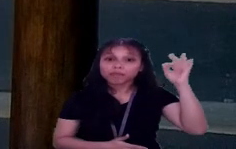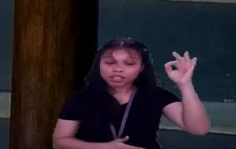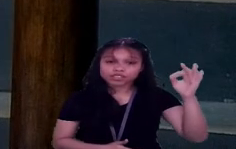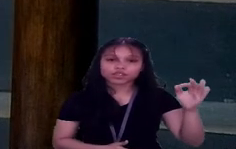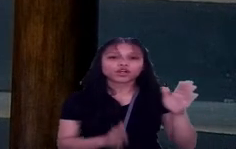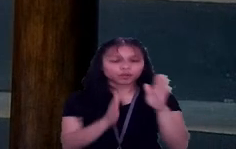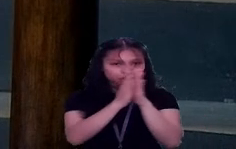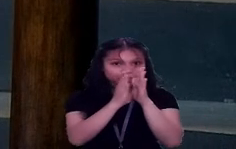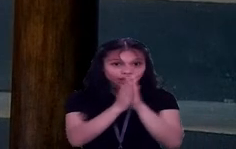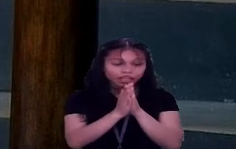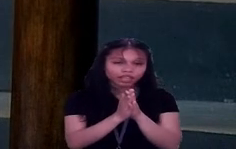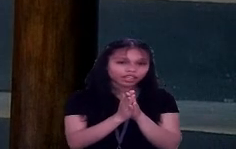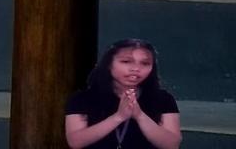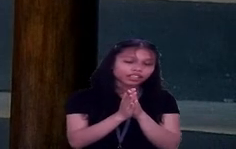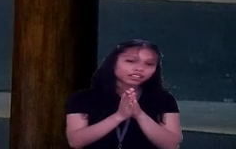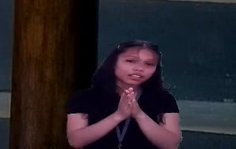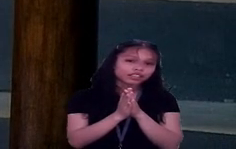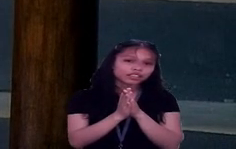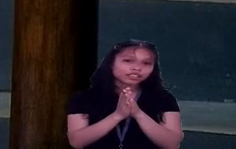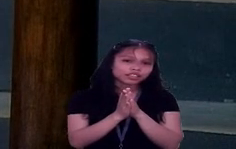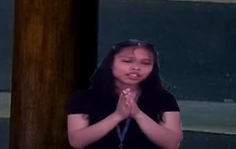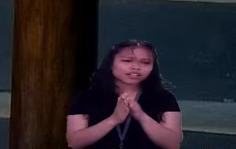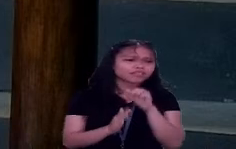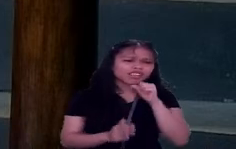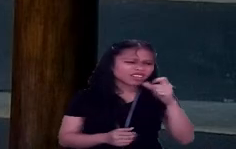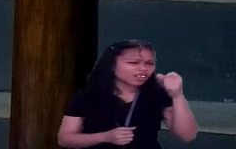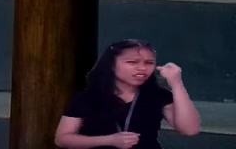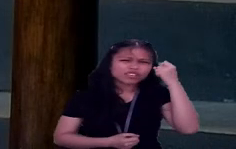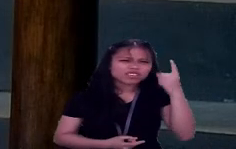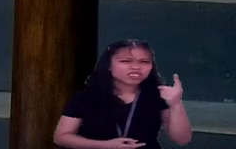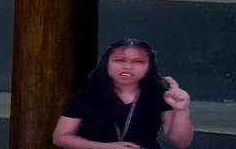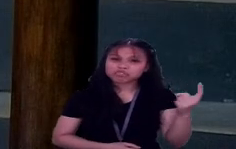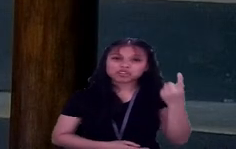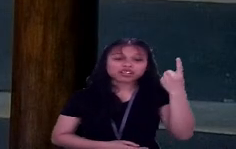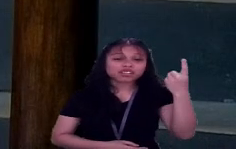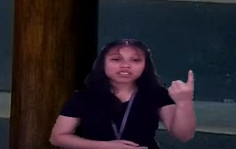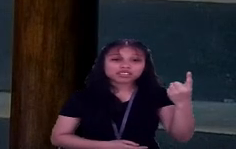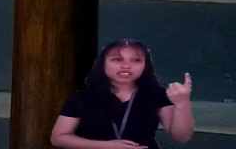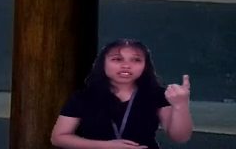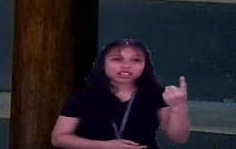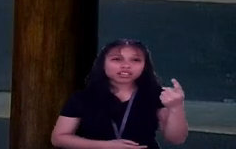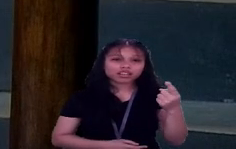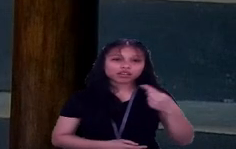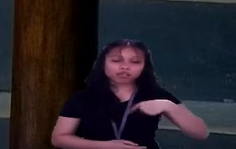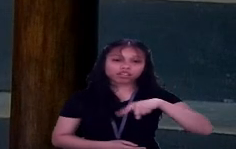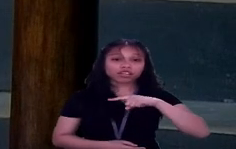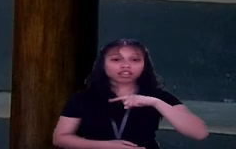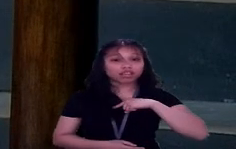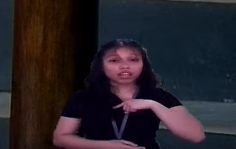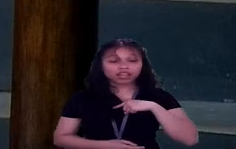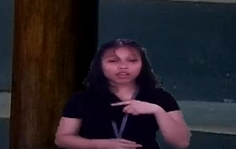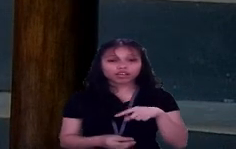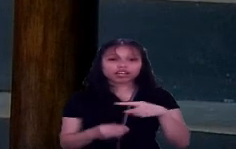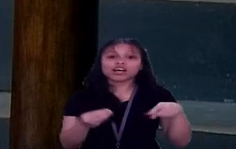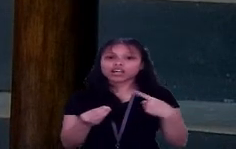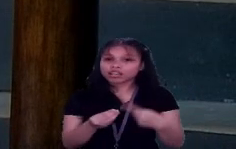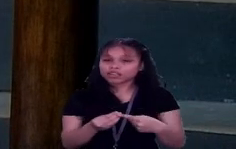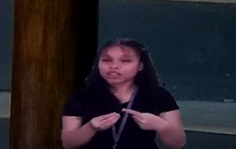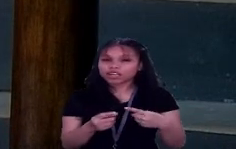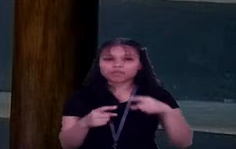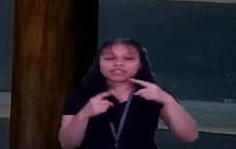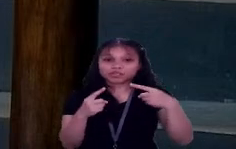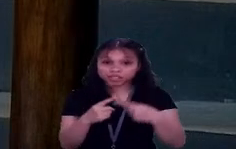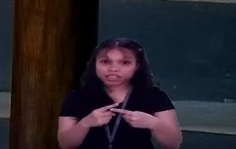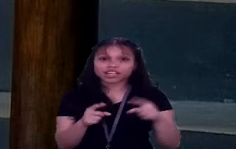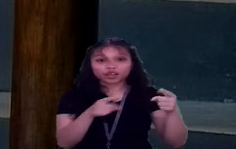me. And I don't understand at first, in my first year, when he mentioned that I will be the future missionary to that country.